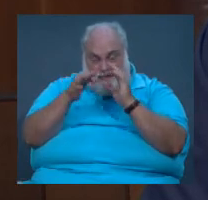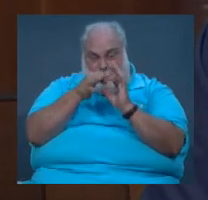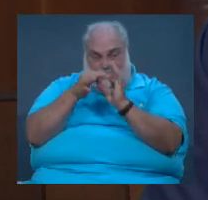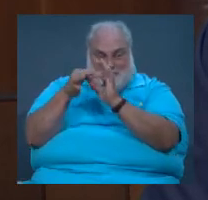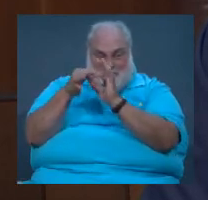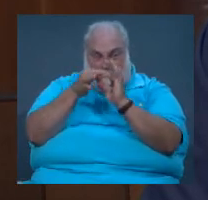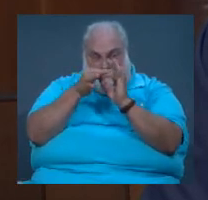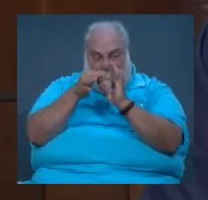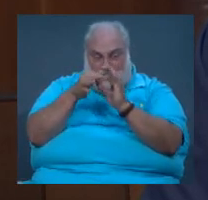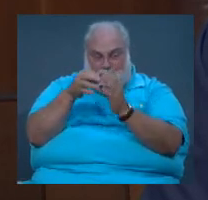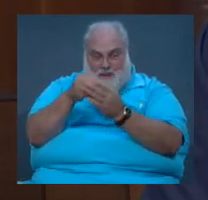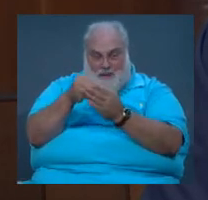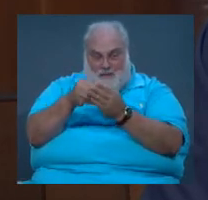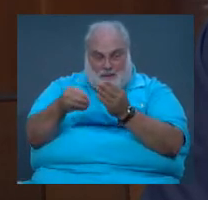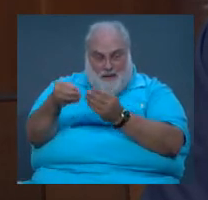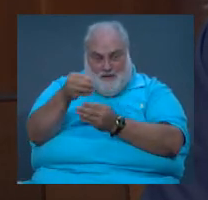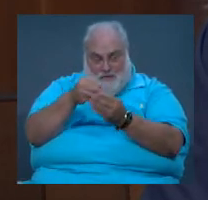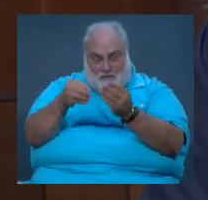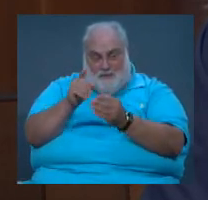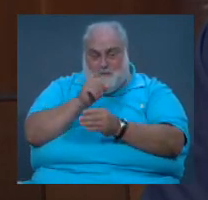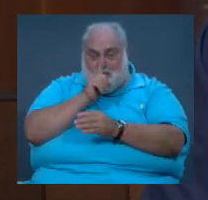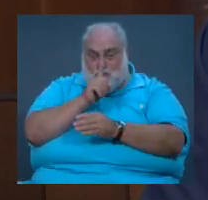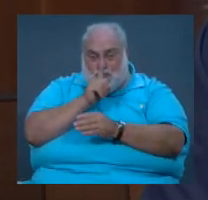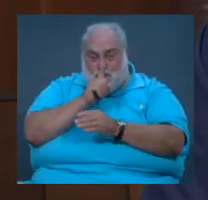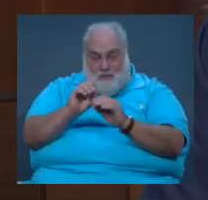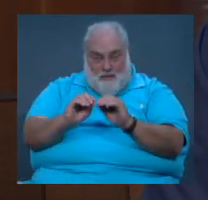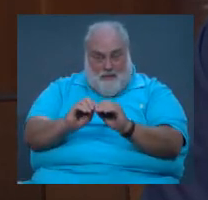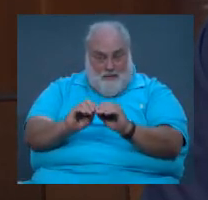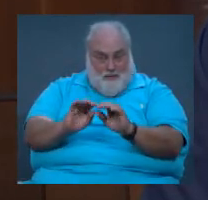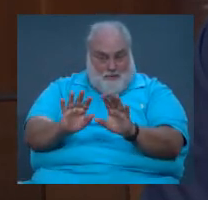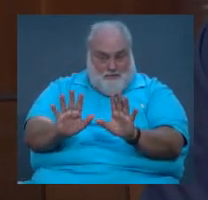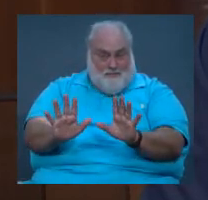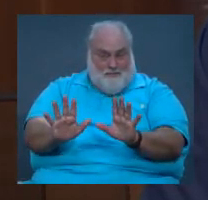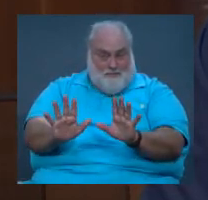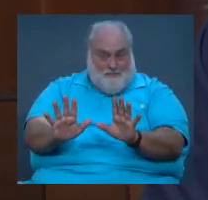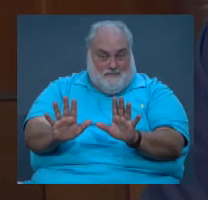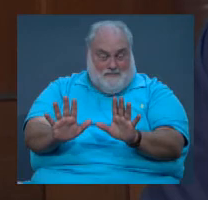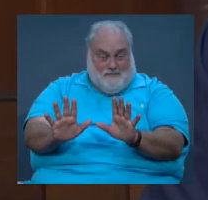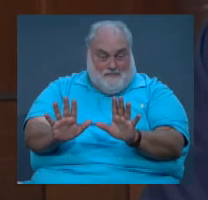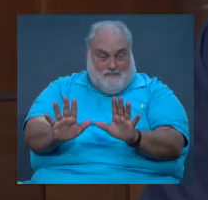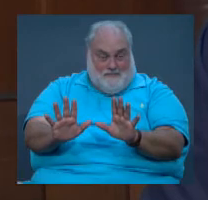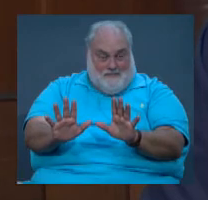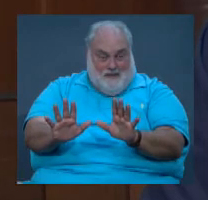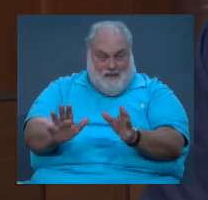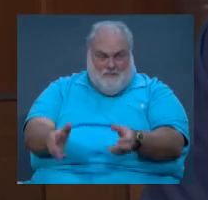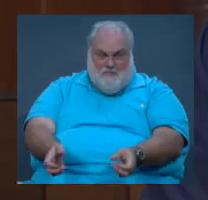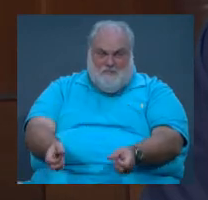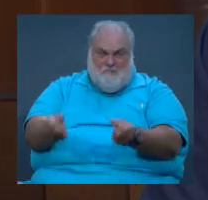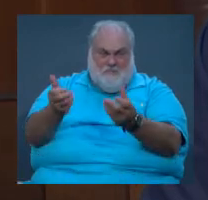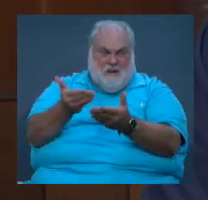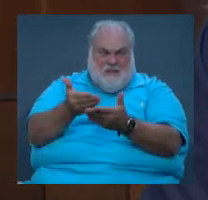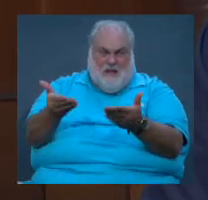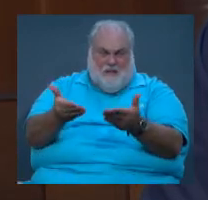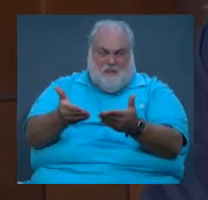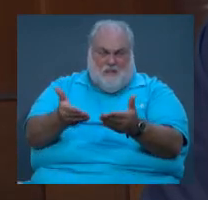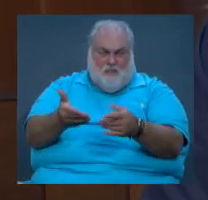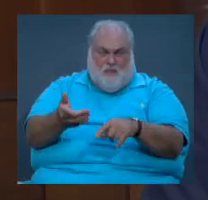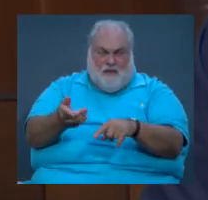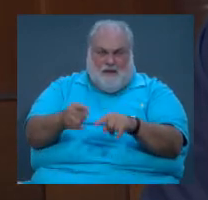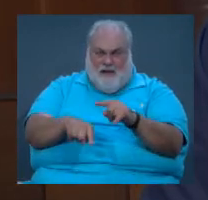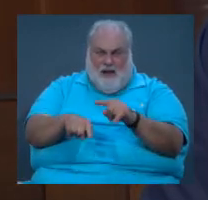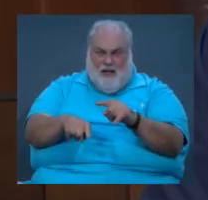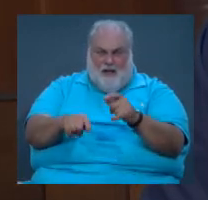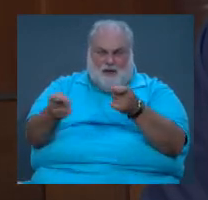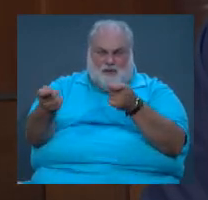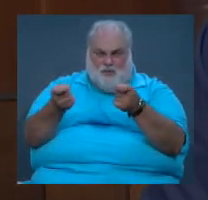to our budget. So I want to make certain that we're clear. There are a lot of things that we can't control that will dictate